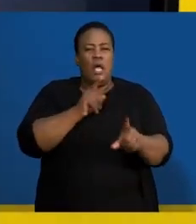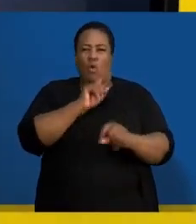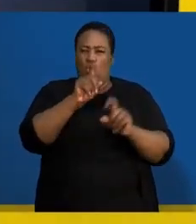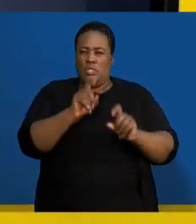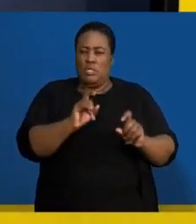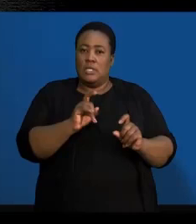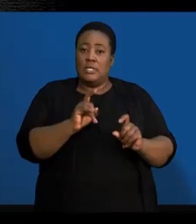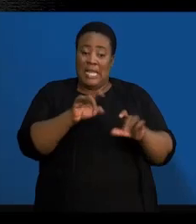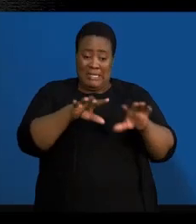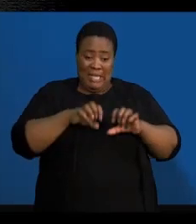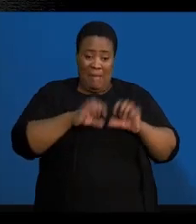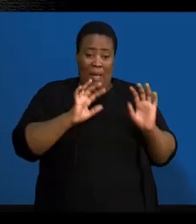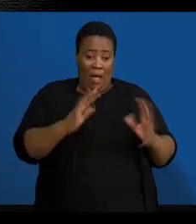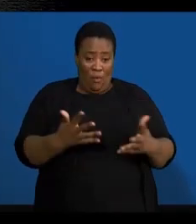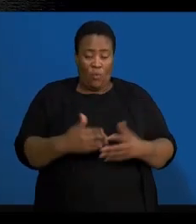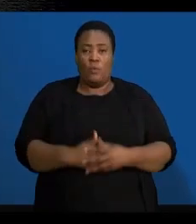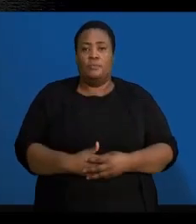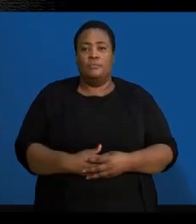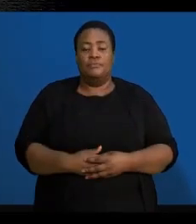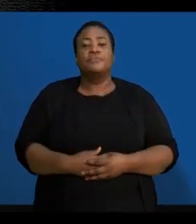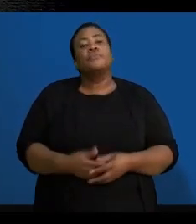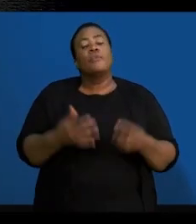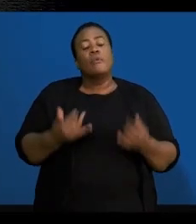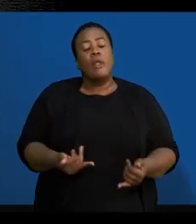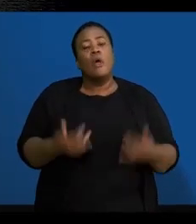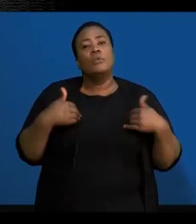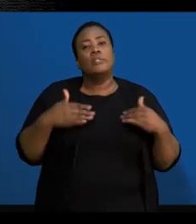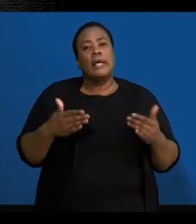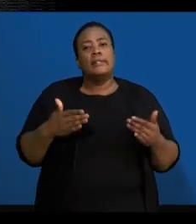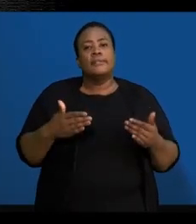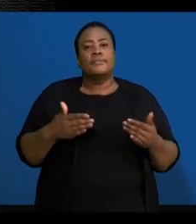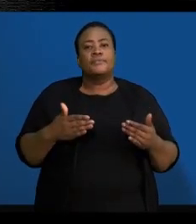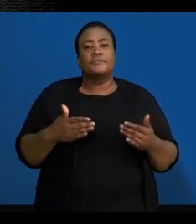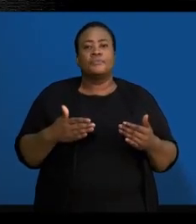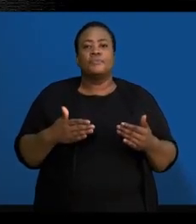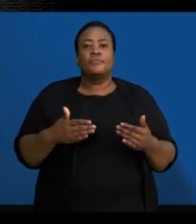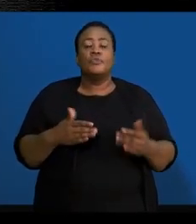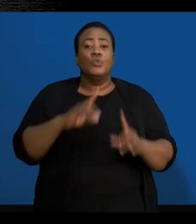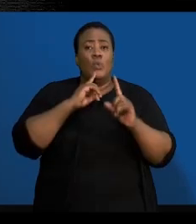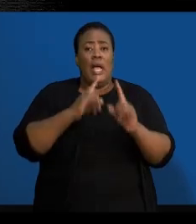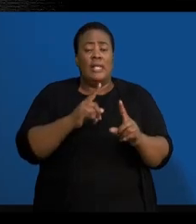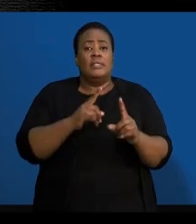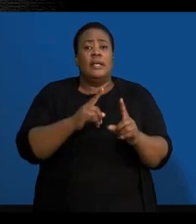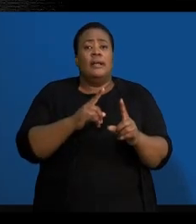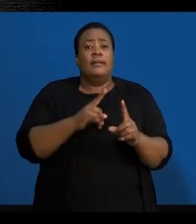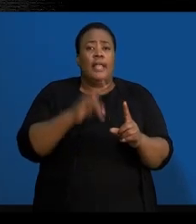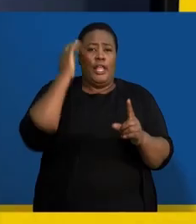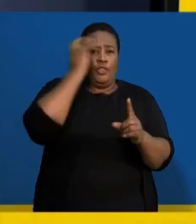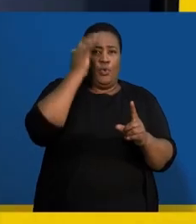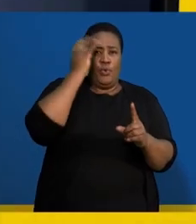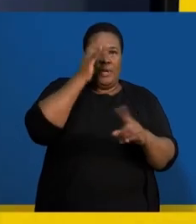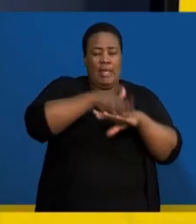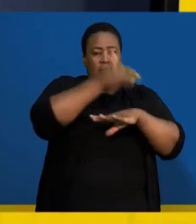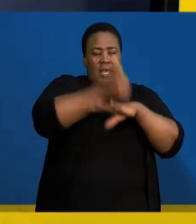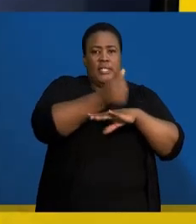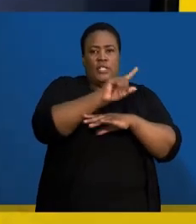exam. Okay. So now we're starting with answering a source-based question. Remember, before the break I told